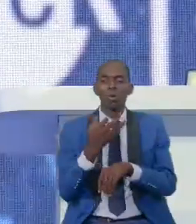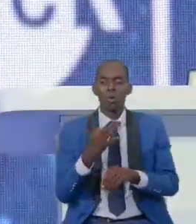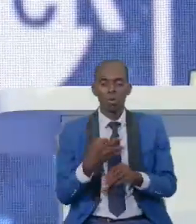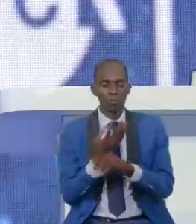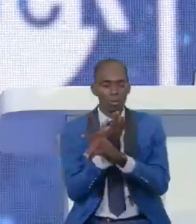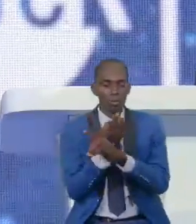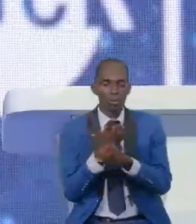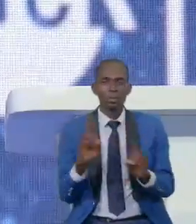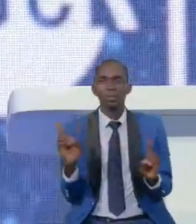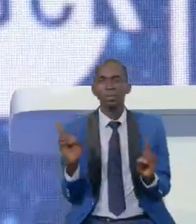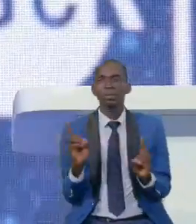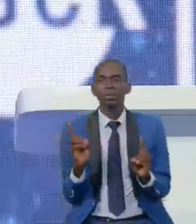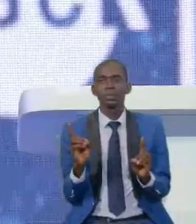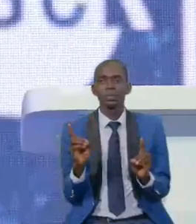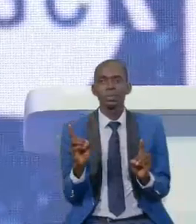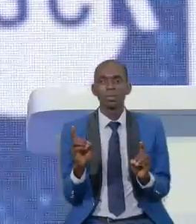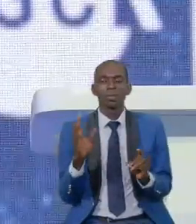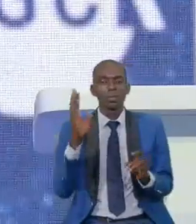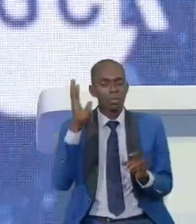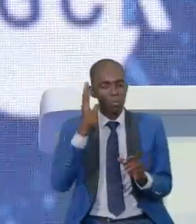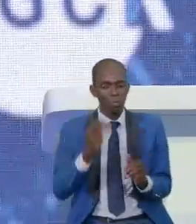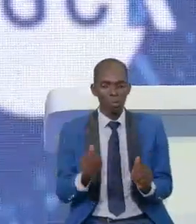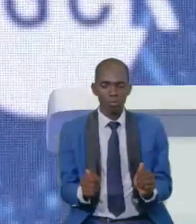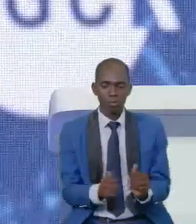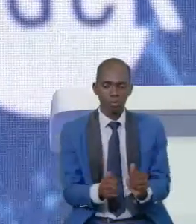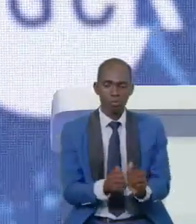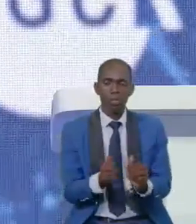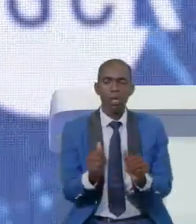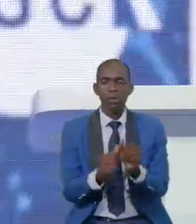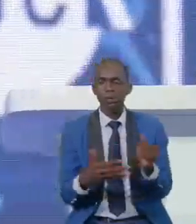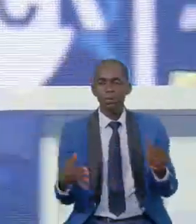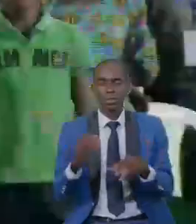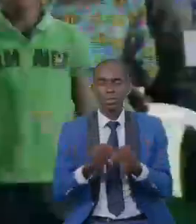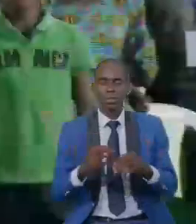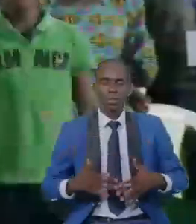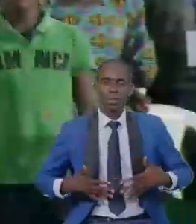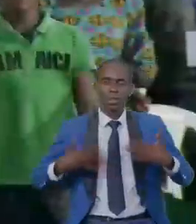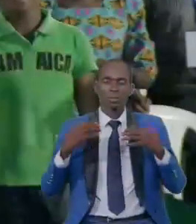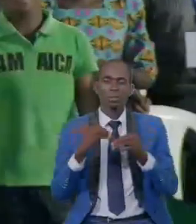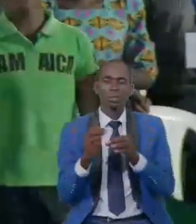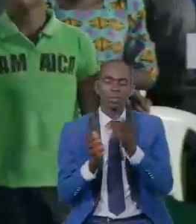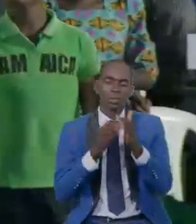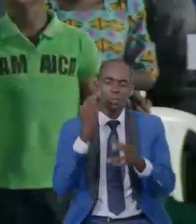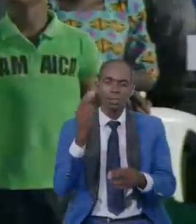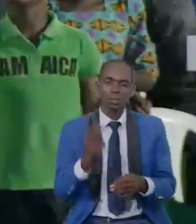deliverance. It'll accomplish everything in your life tonight in Jesus' name.